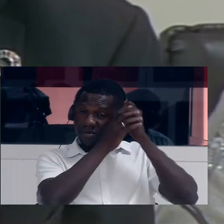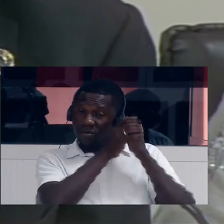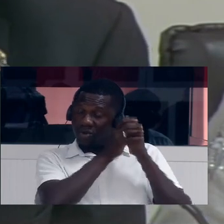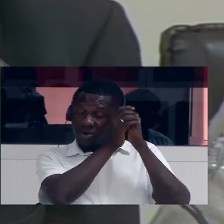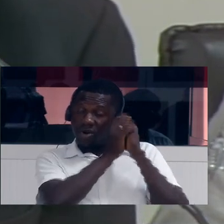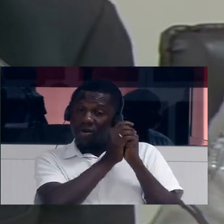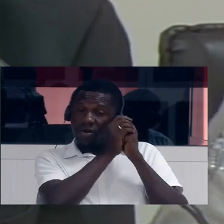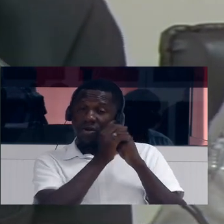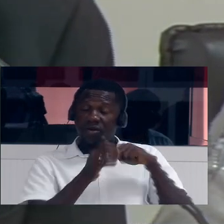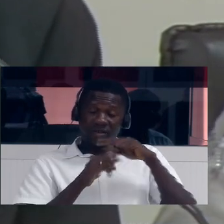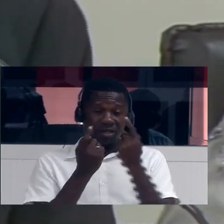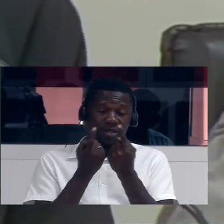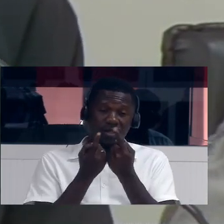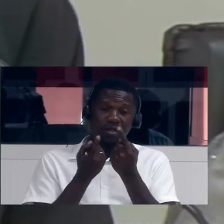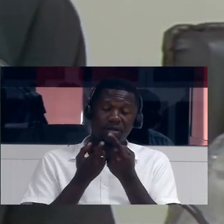of certain